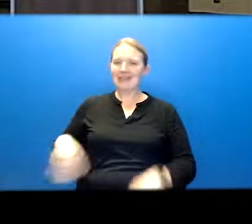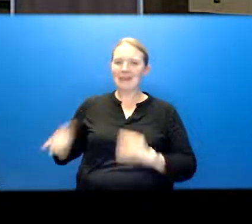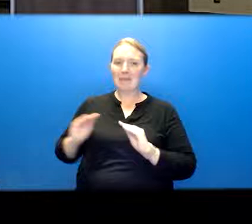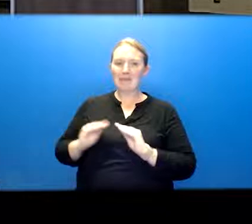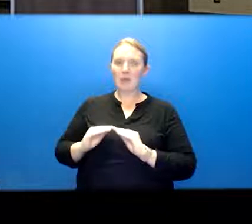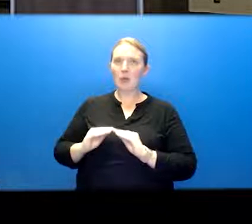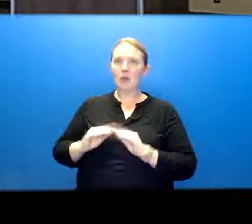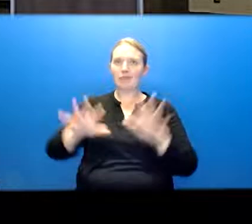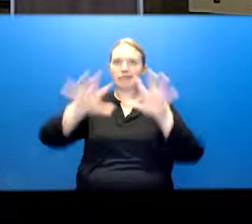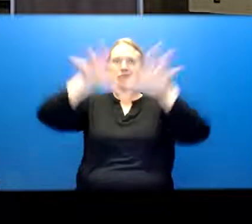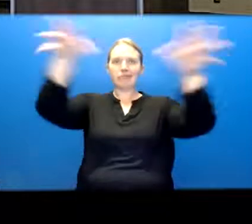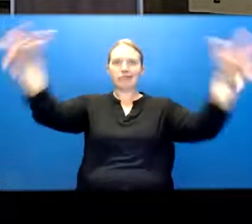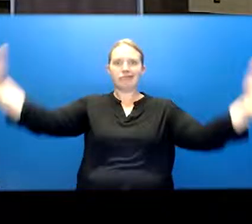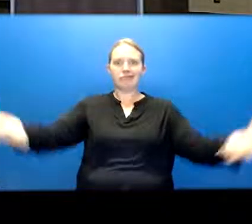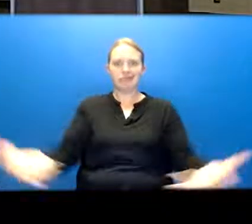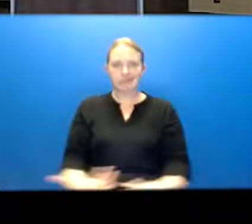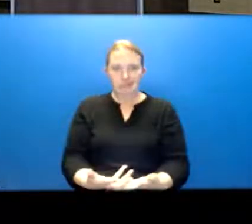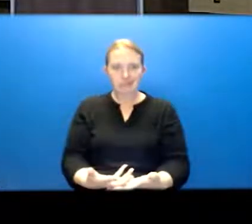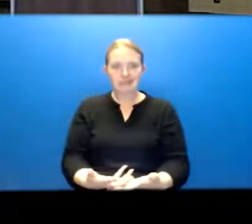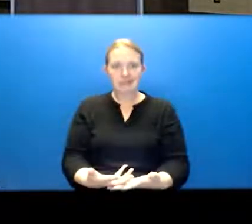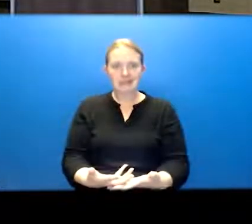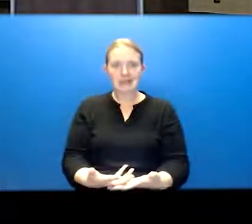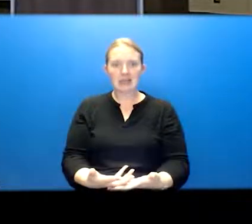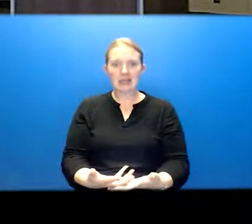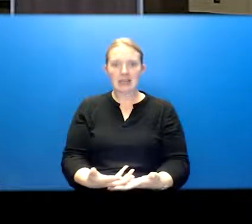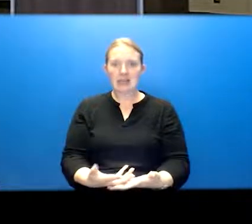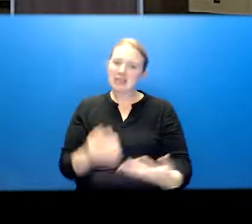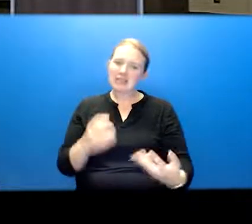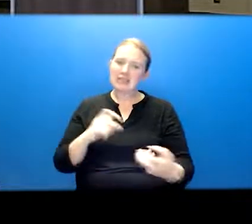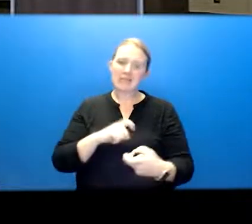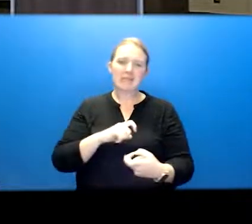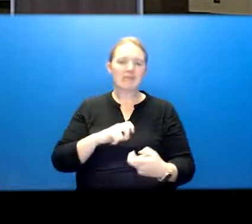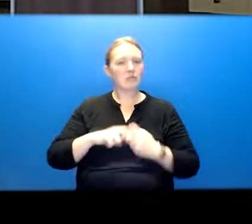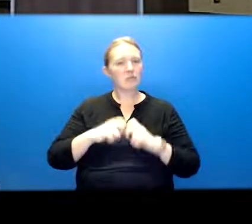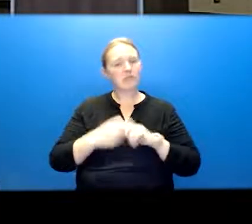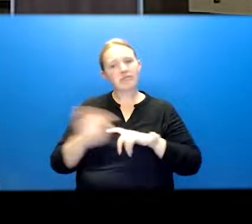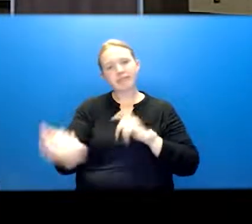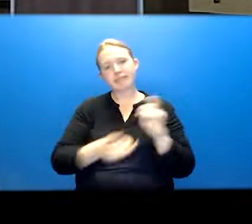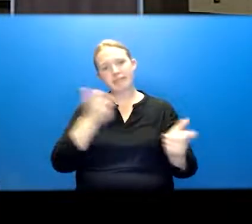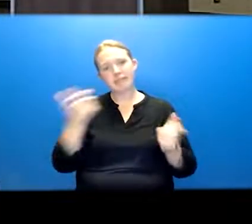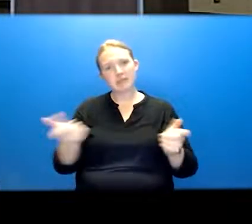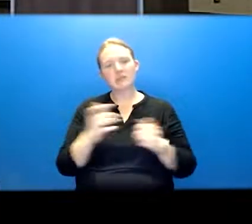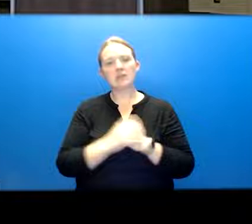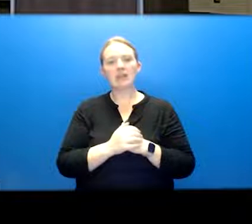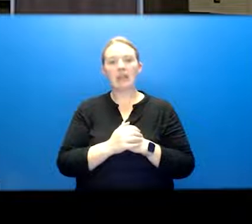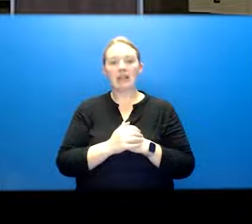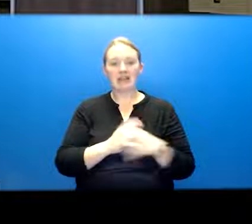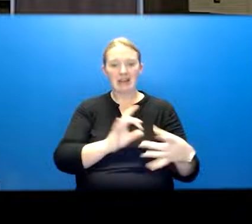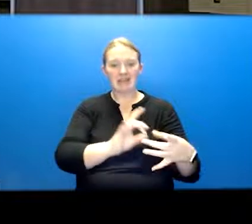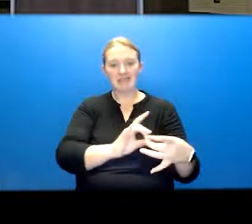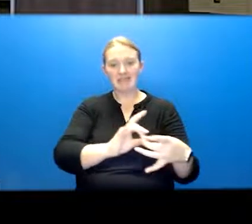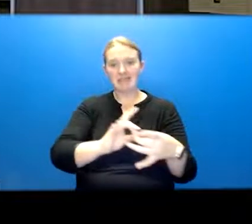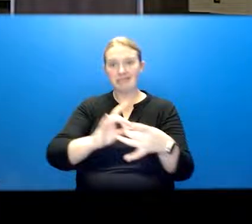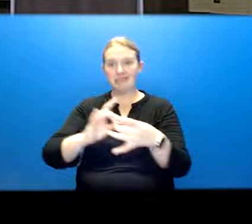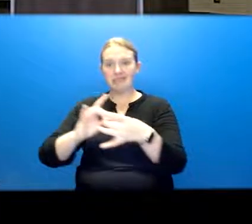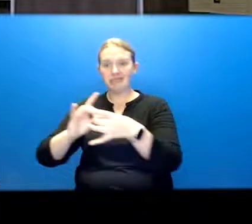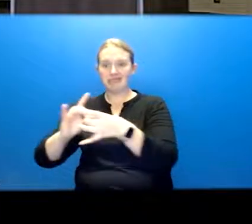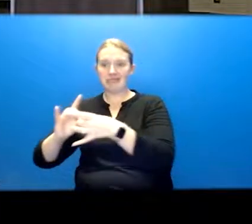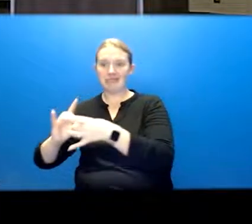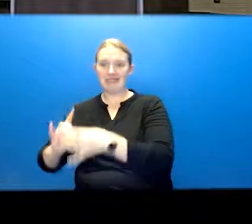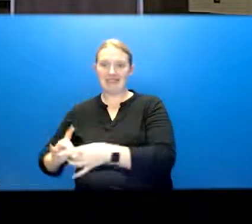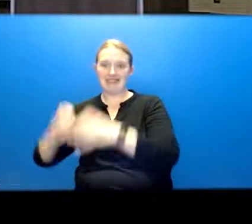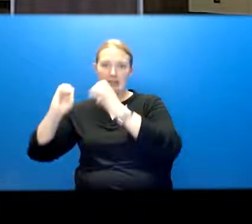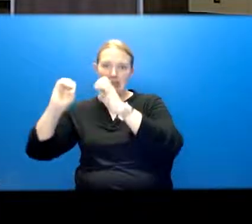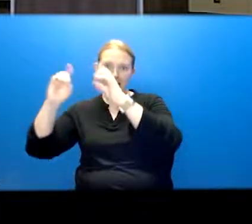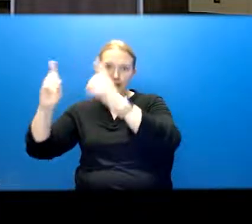larger picture and a larger issue that stems all the way into educational